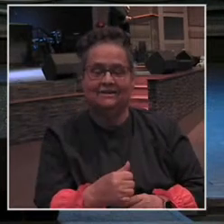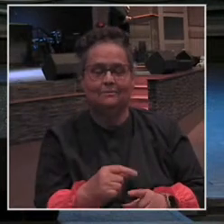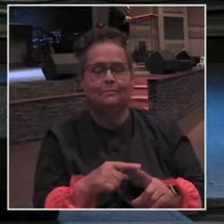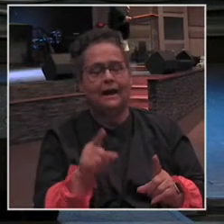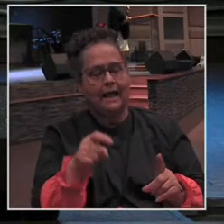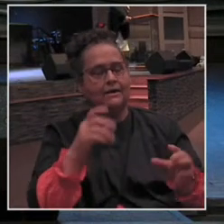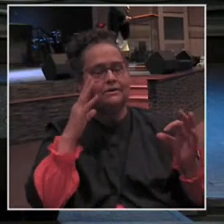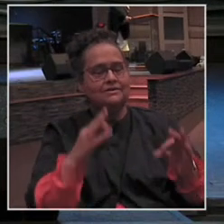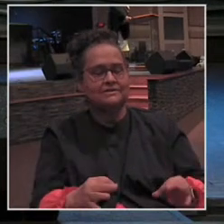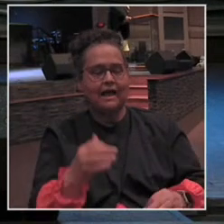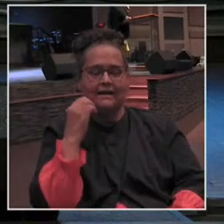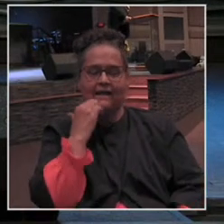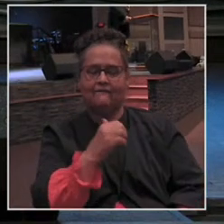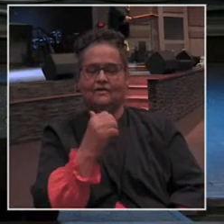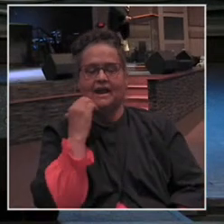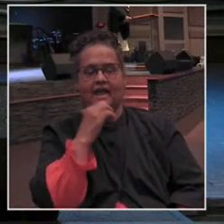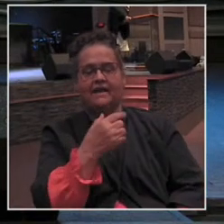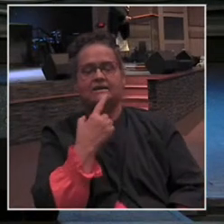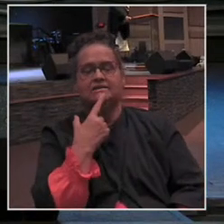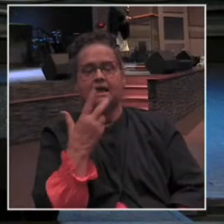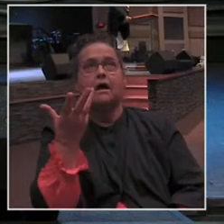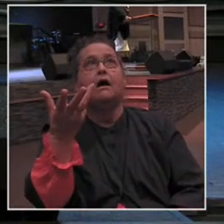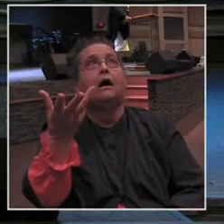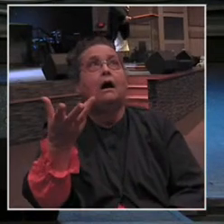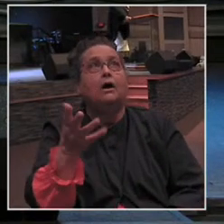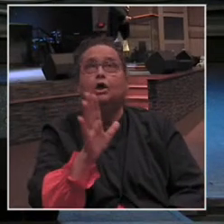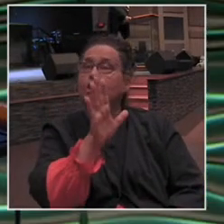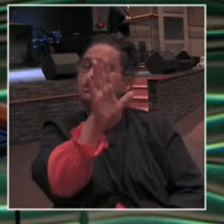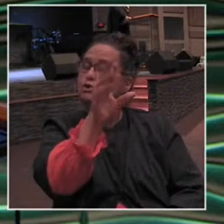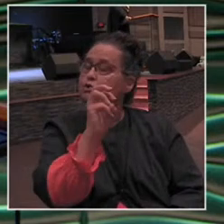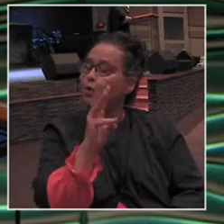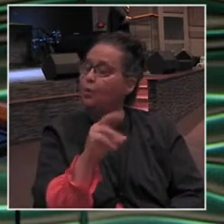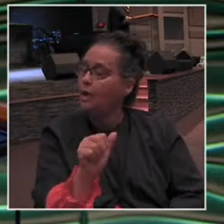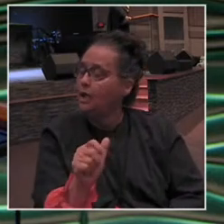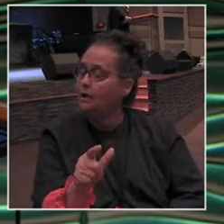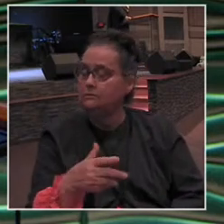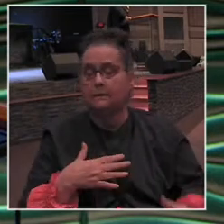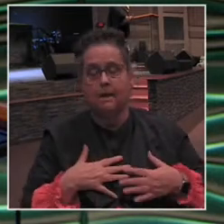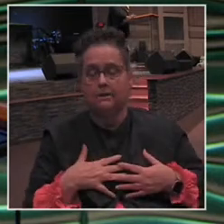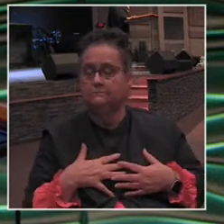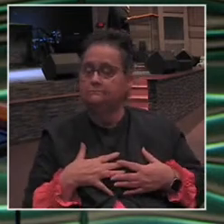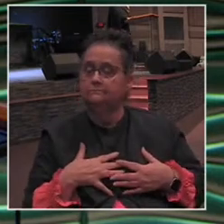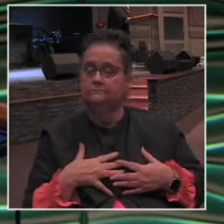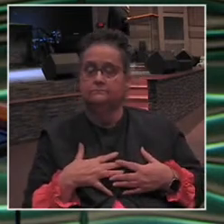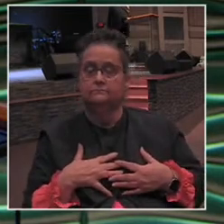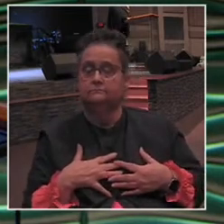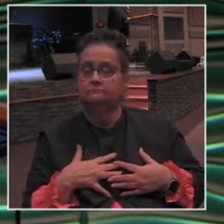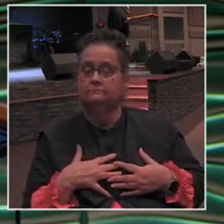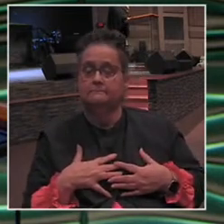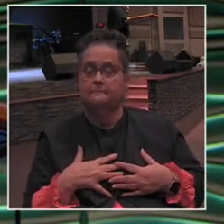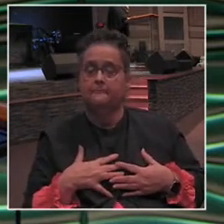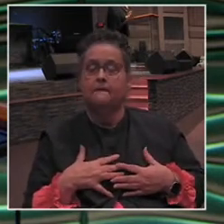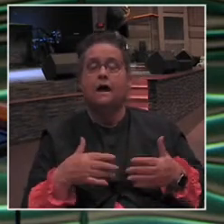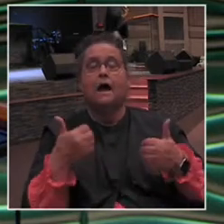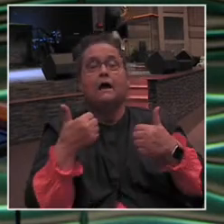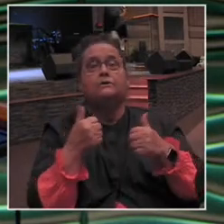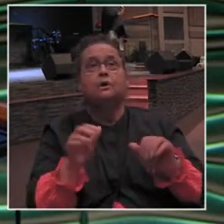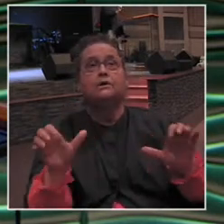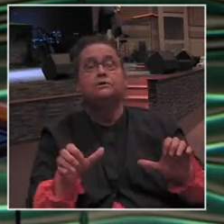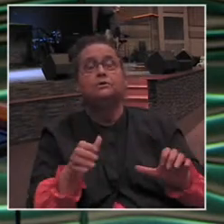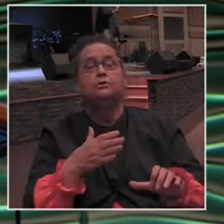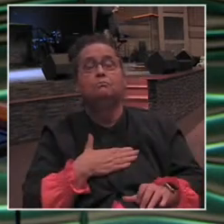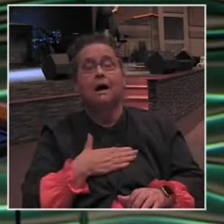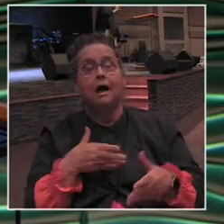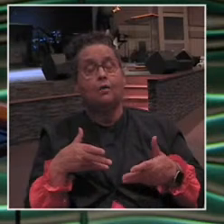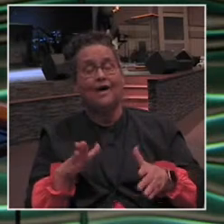make a choice every day to say, "You know what, Lord? It's your will over mine." I tried to do it my will,